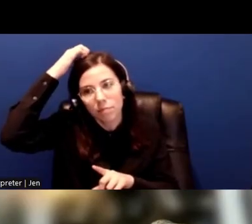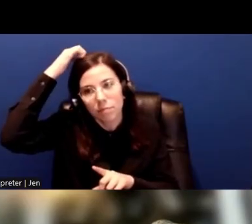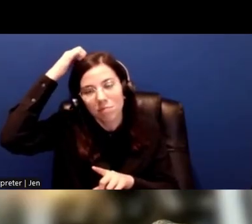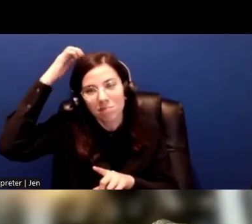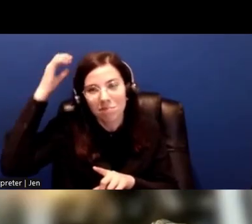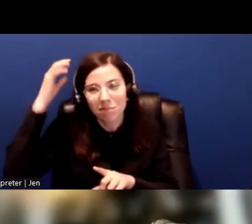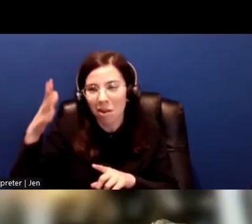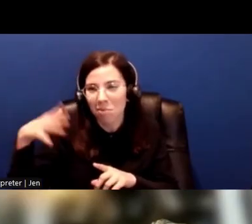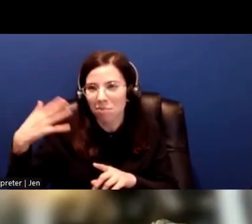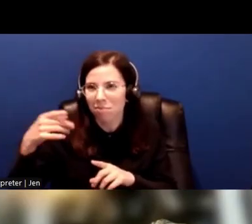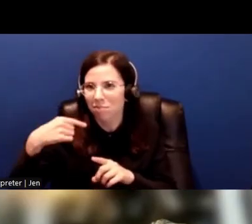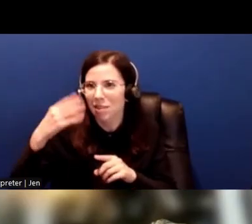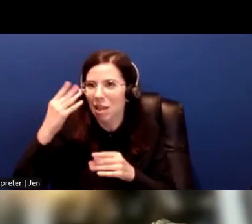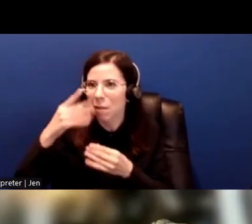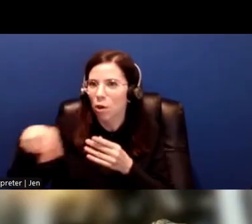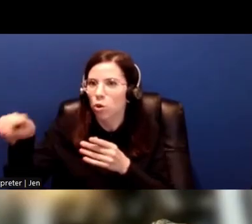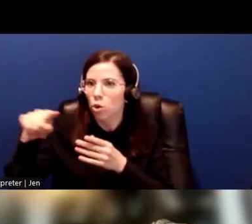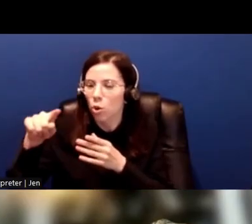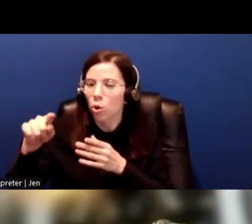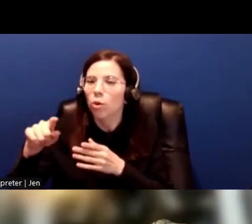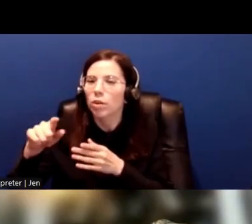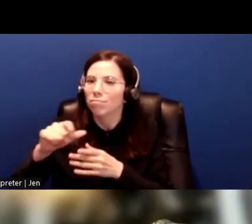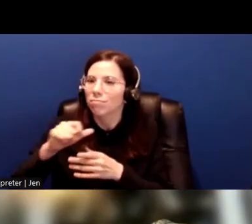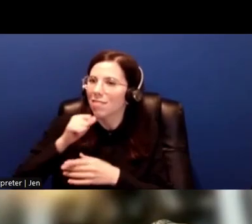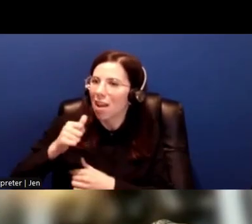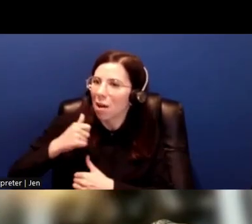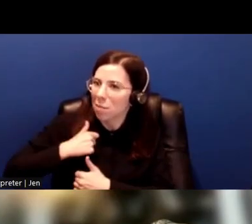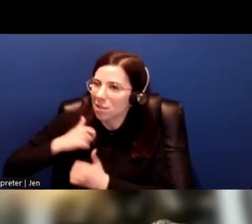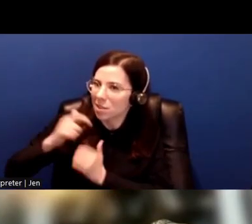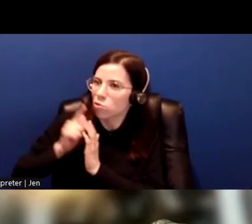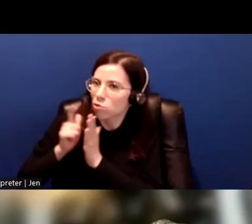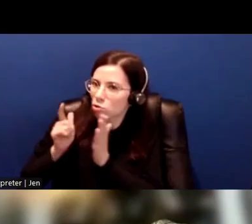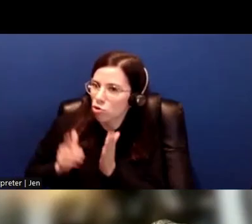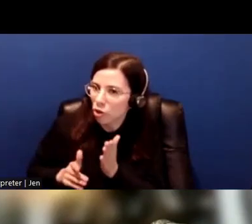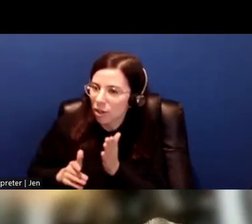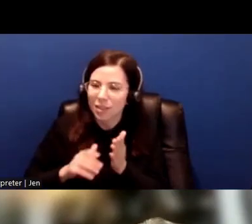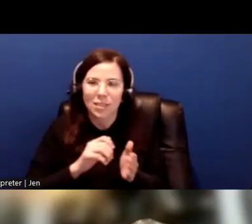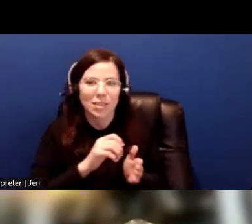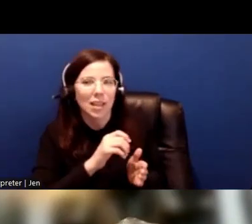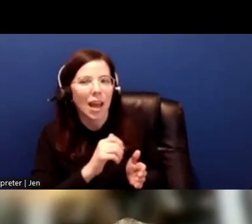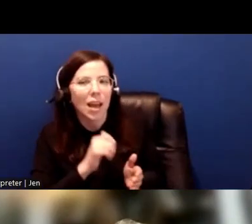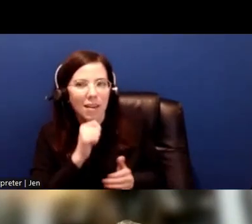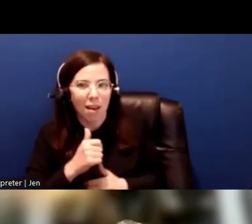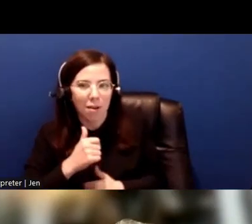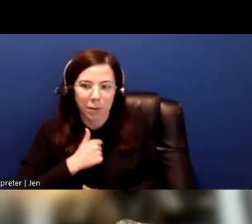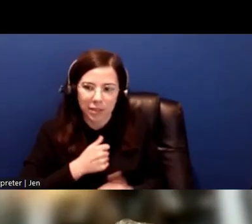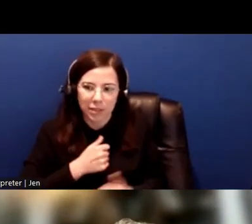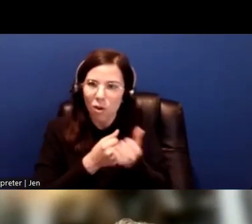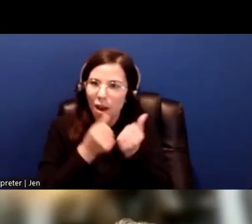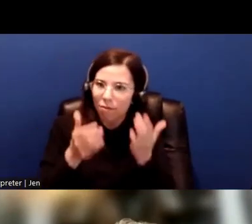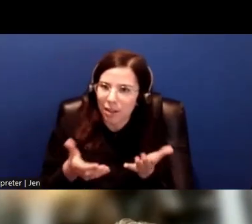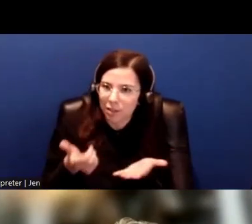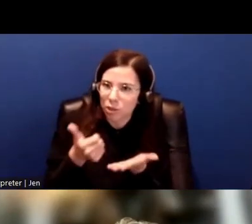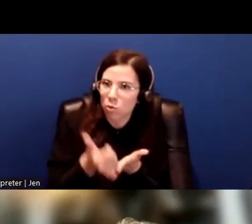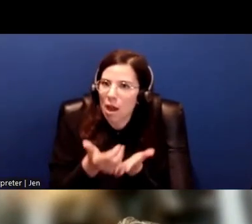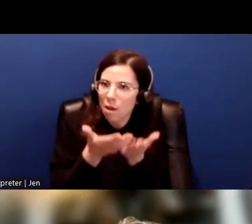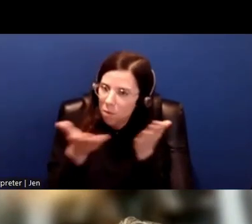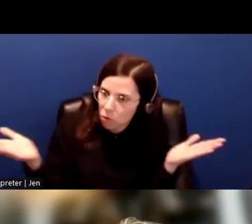partially this group in mind, civilian attorneys and civilian advocates as well, to help